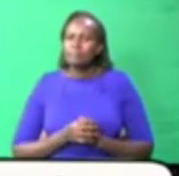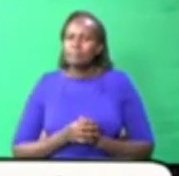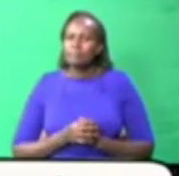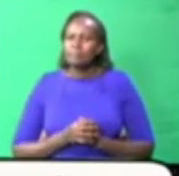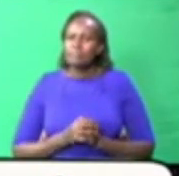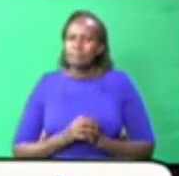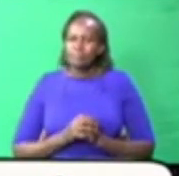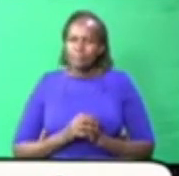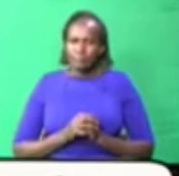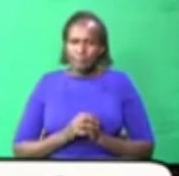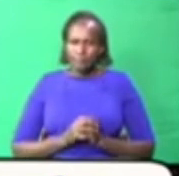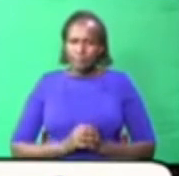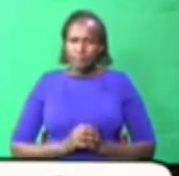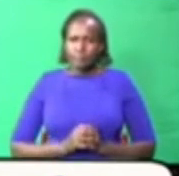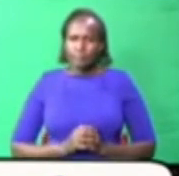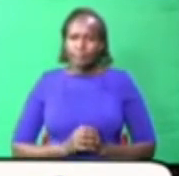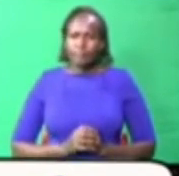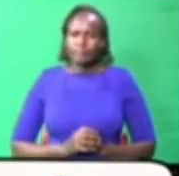Kuna vile inavyosema